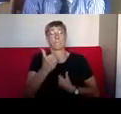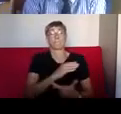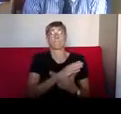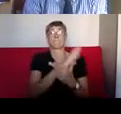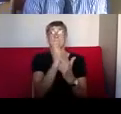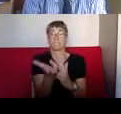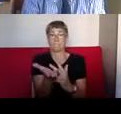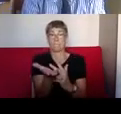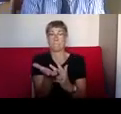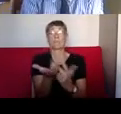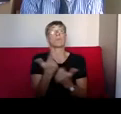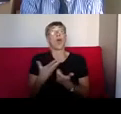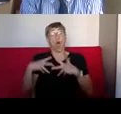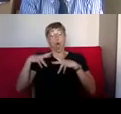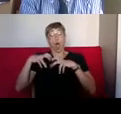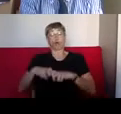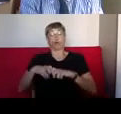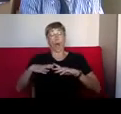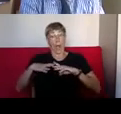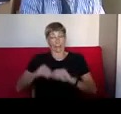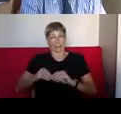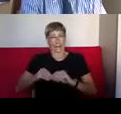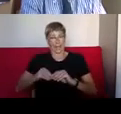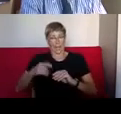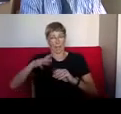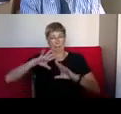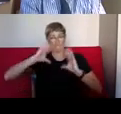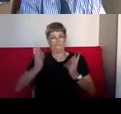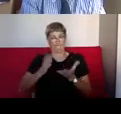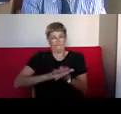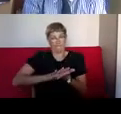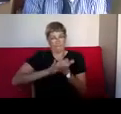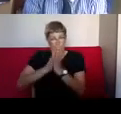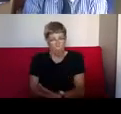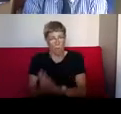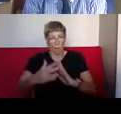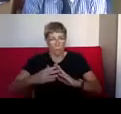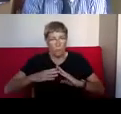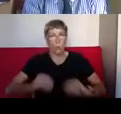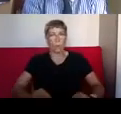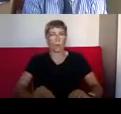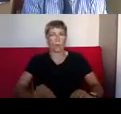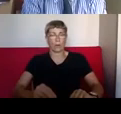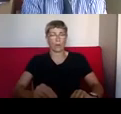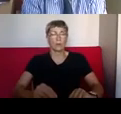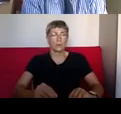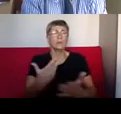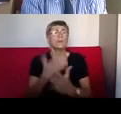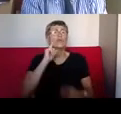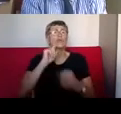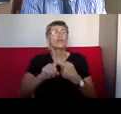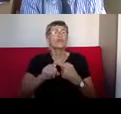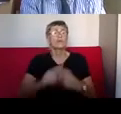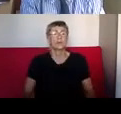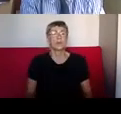testing. The tool proposal, it's the desire to measure the efficiency and the performance of what we